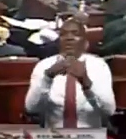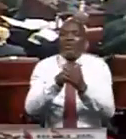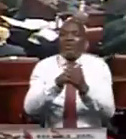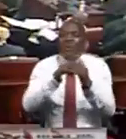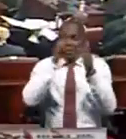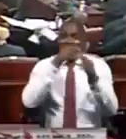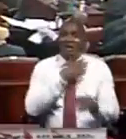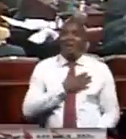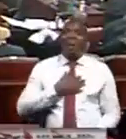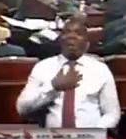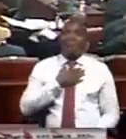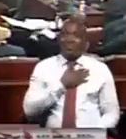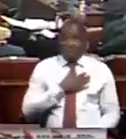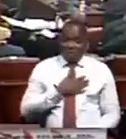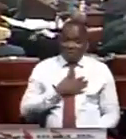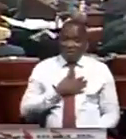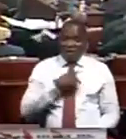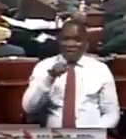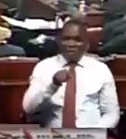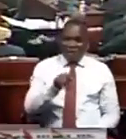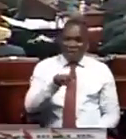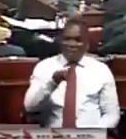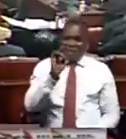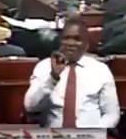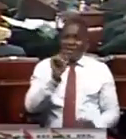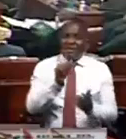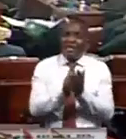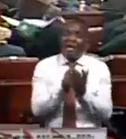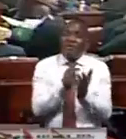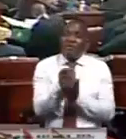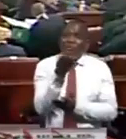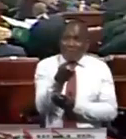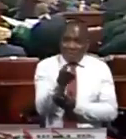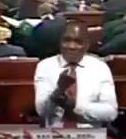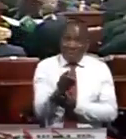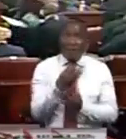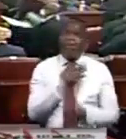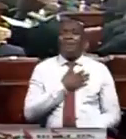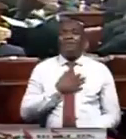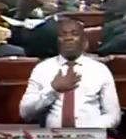there's nothing factual about this application. Yes. Let's